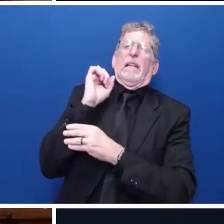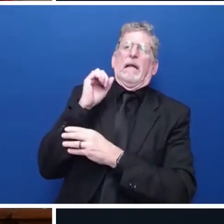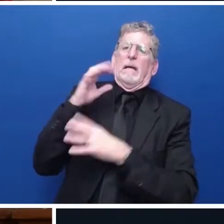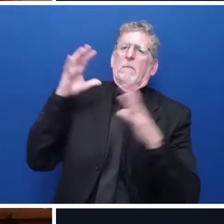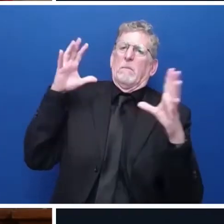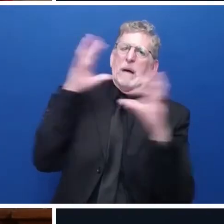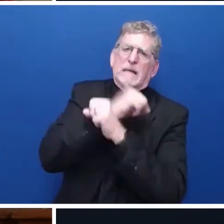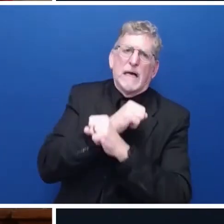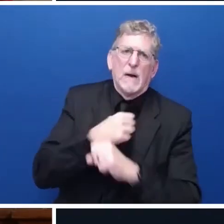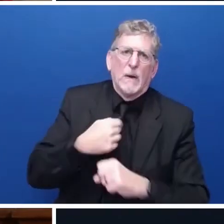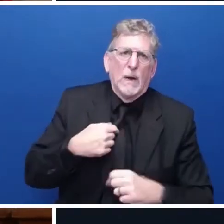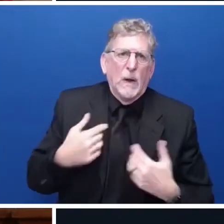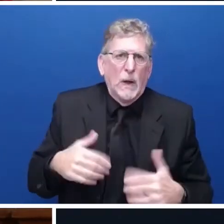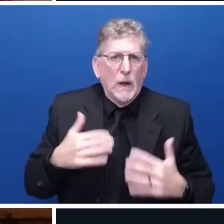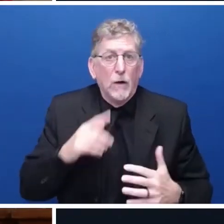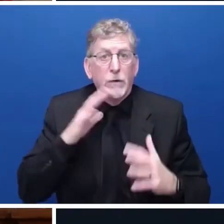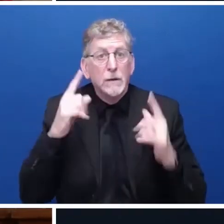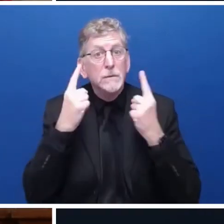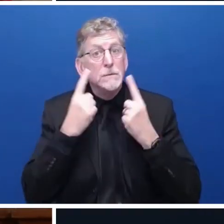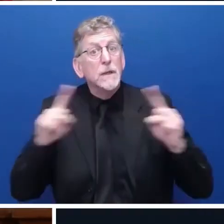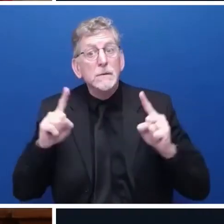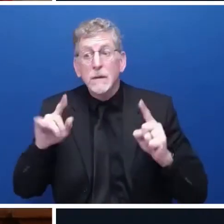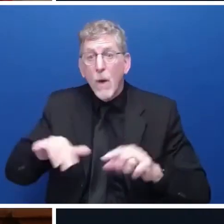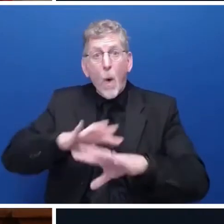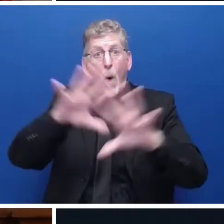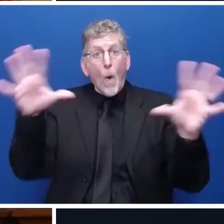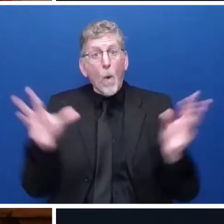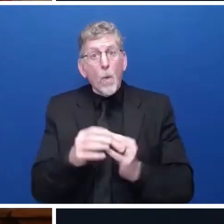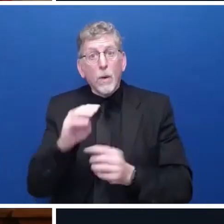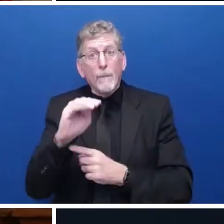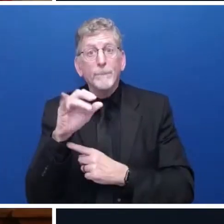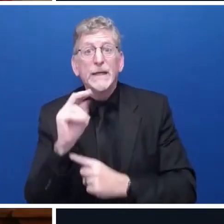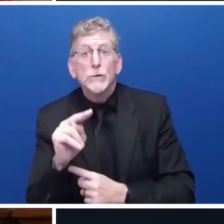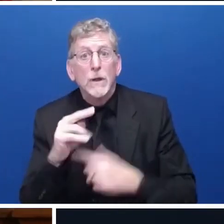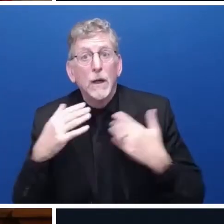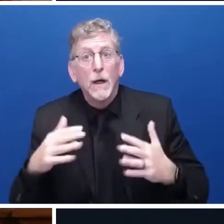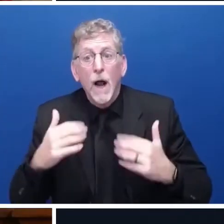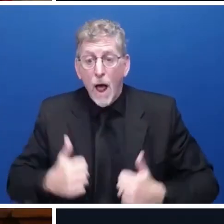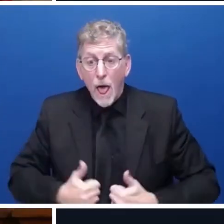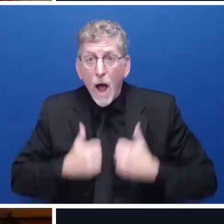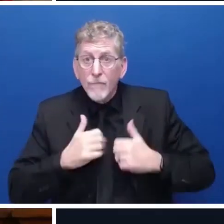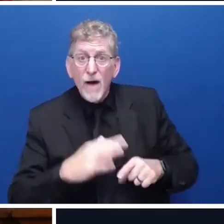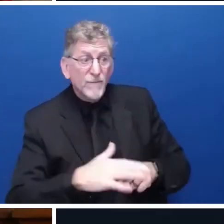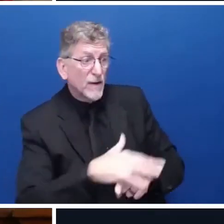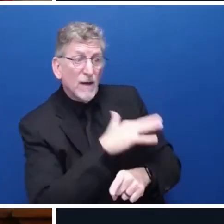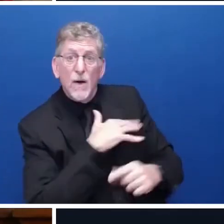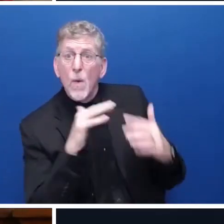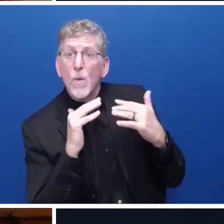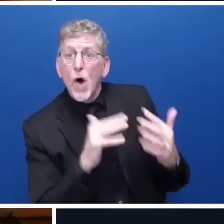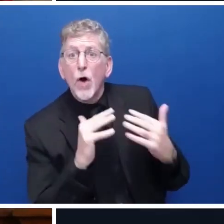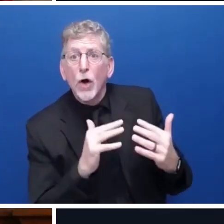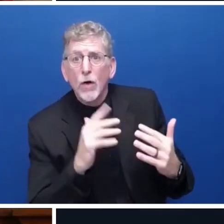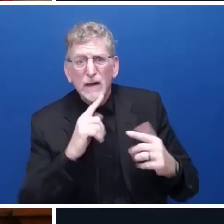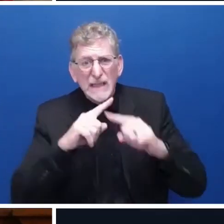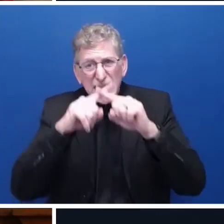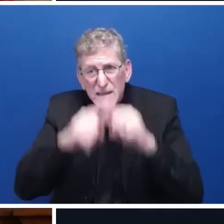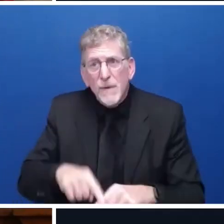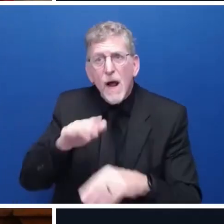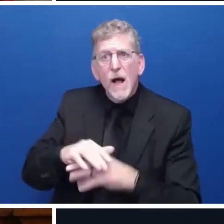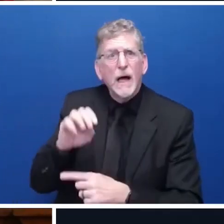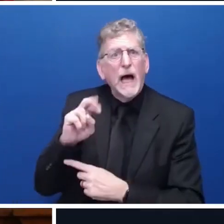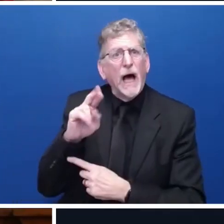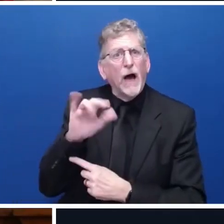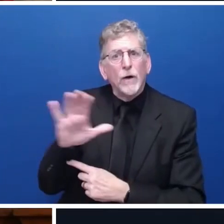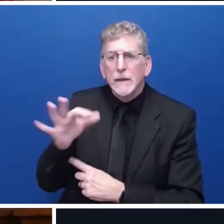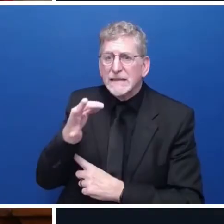of the entire mission and the lives of his fellow warriors hinge on Eric's ability to take searing pain. It